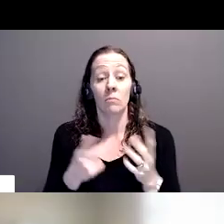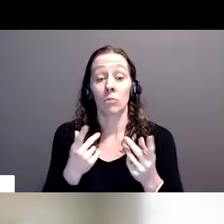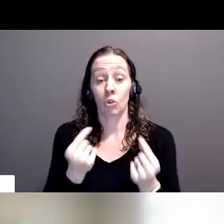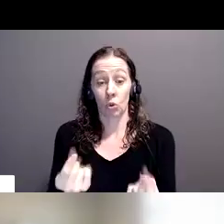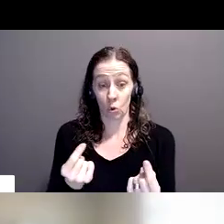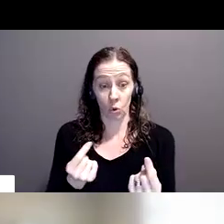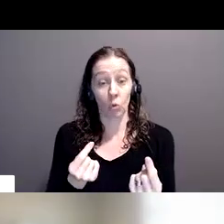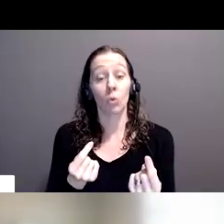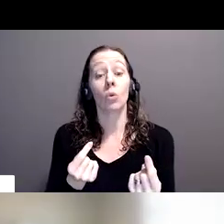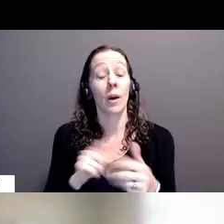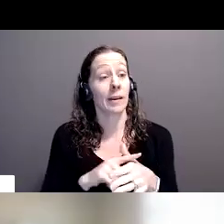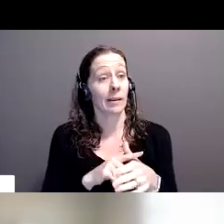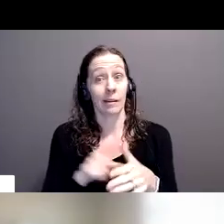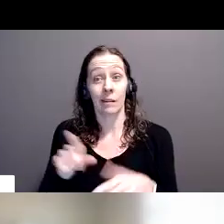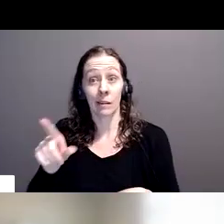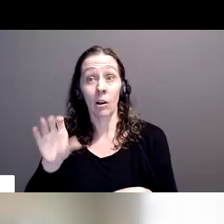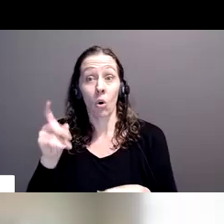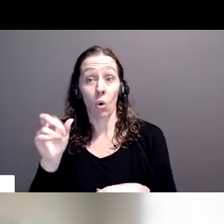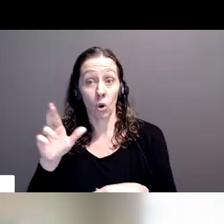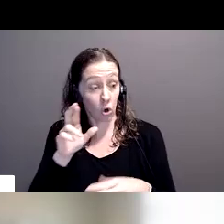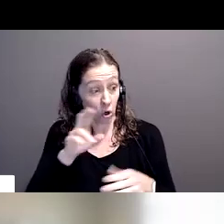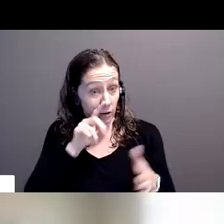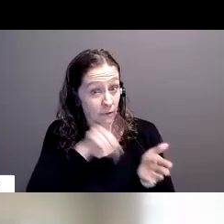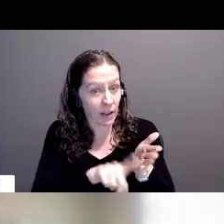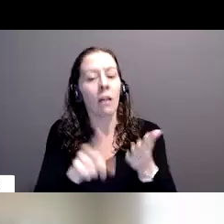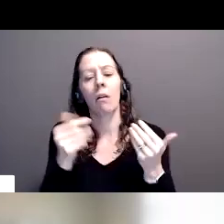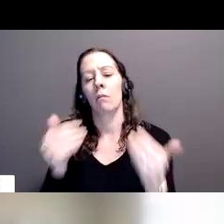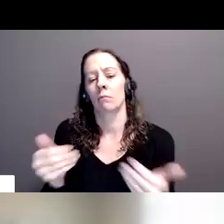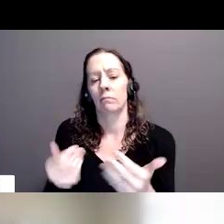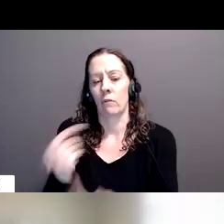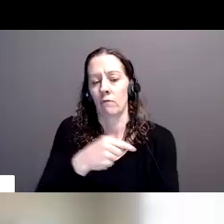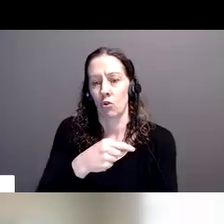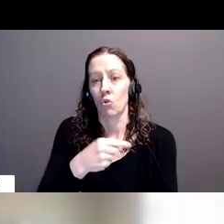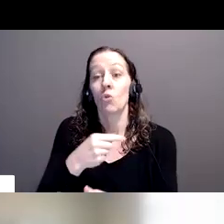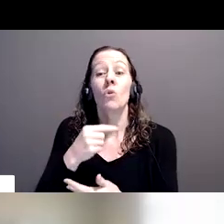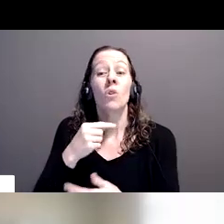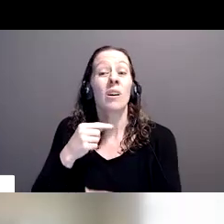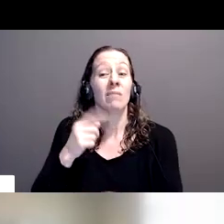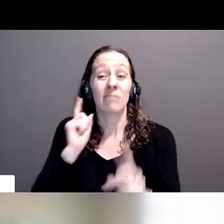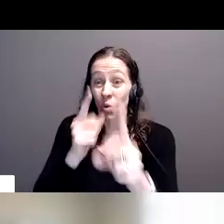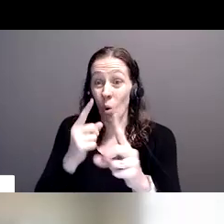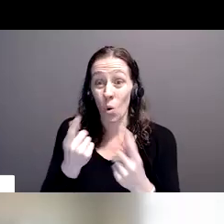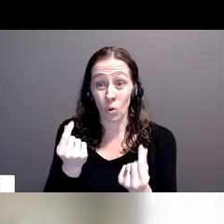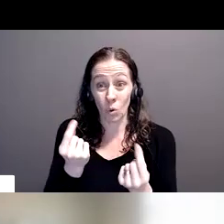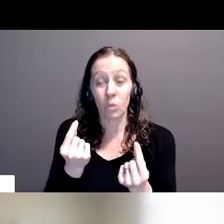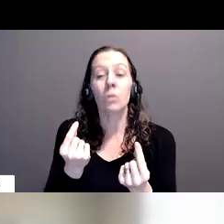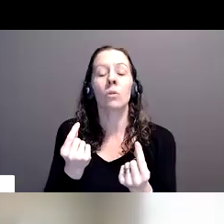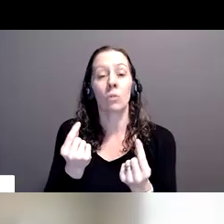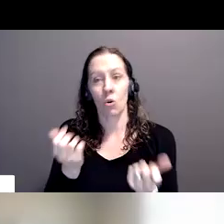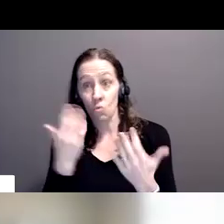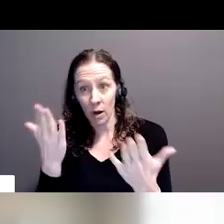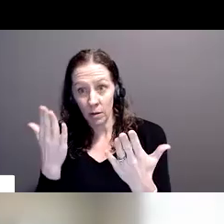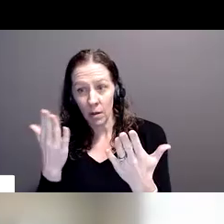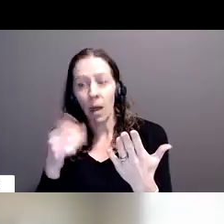has been completed by the coroner, and once again, to make recommendations to help prevent further deaths.